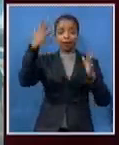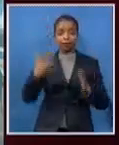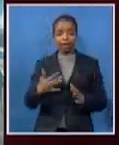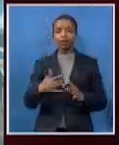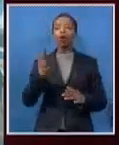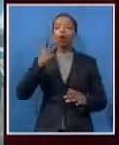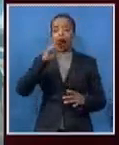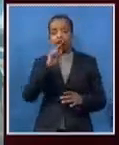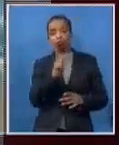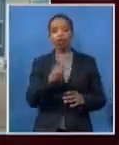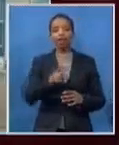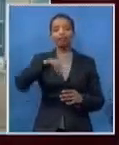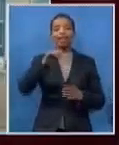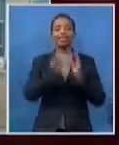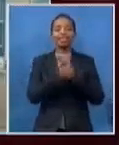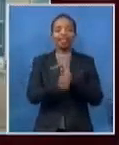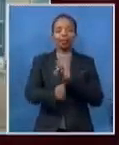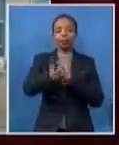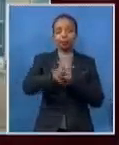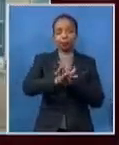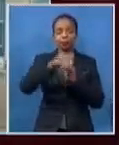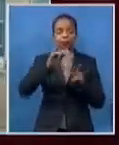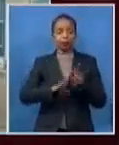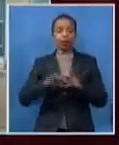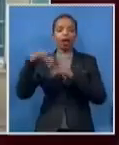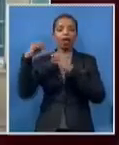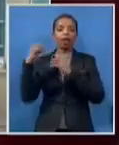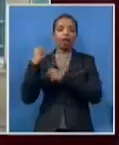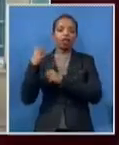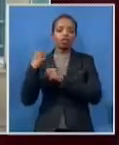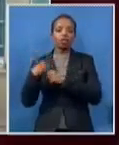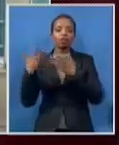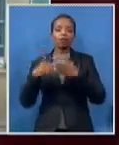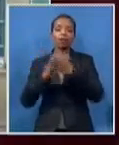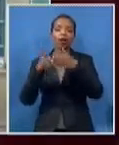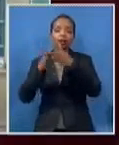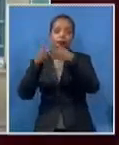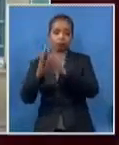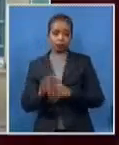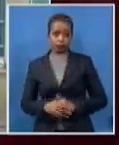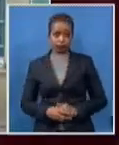export. Thank you very much for talking to us this morning. Anne Bernstein is the Executive Director for the